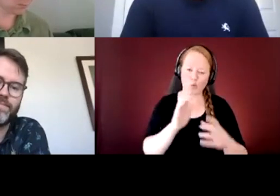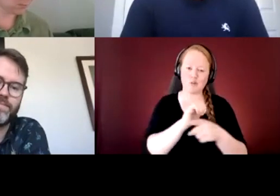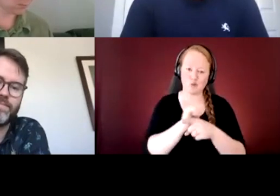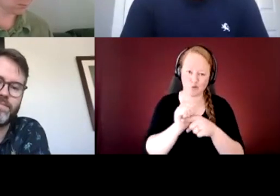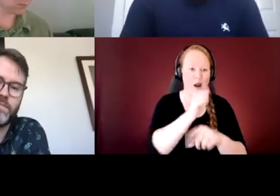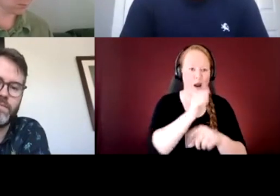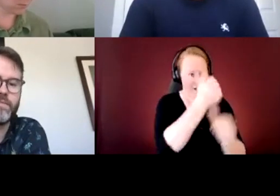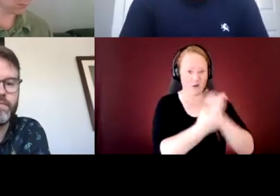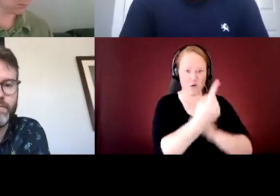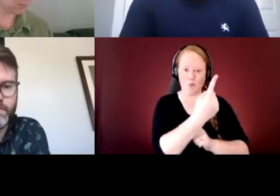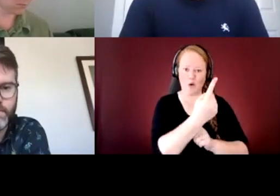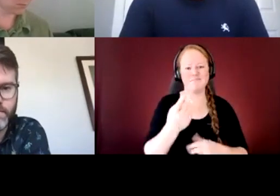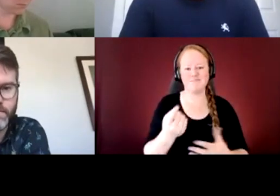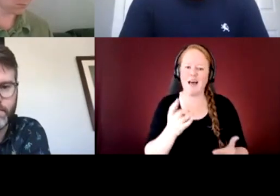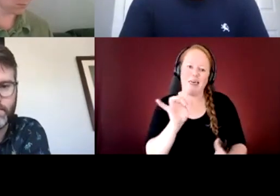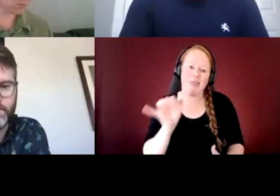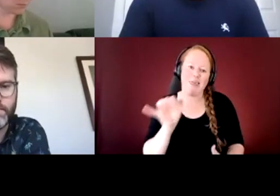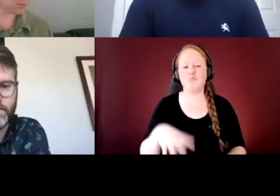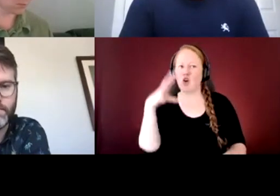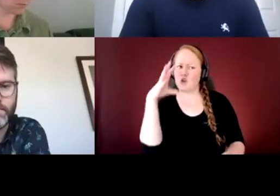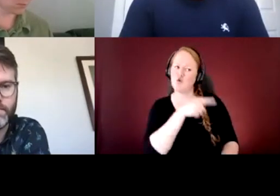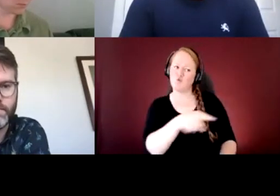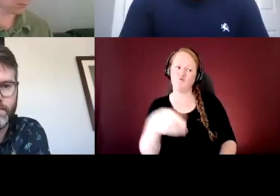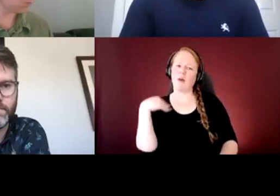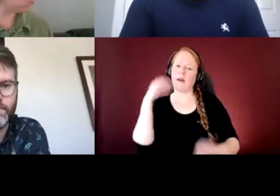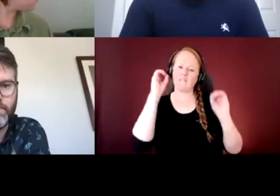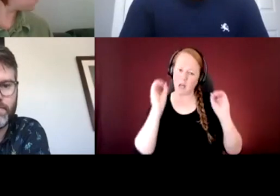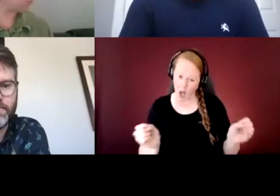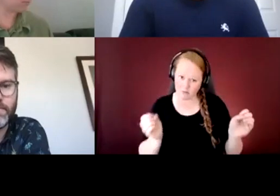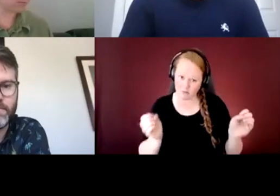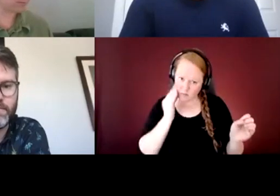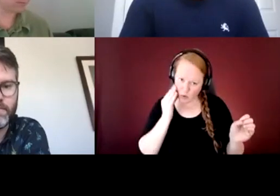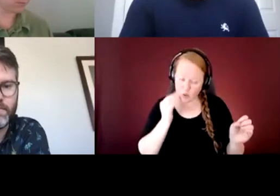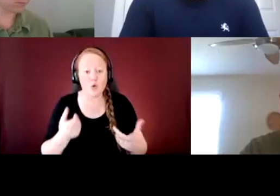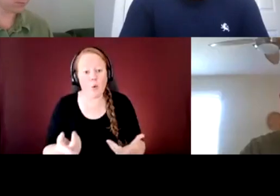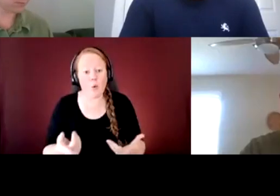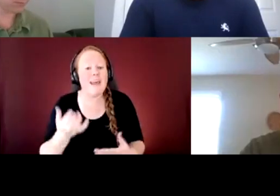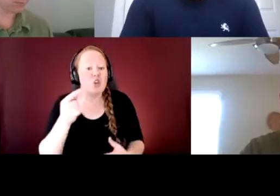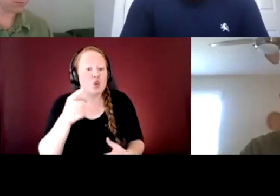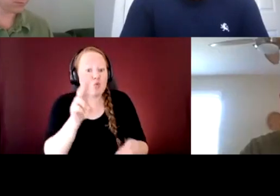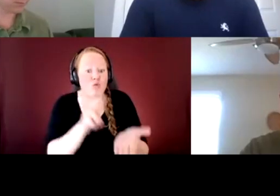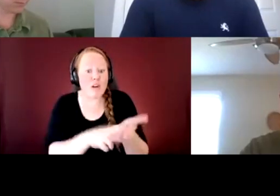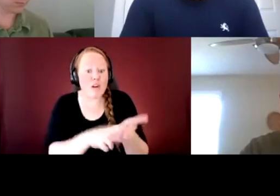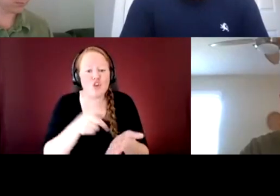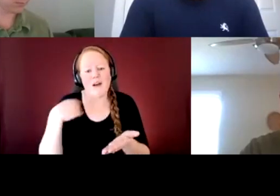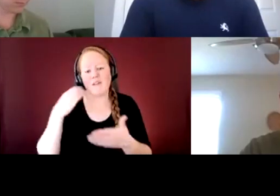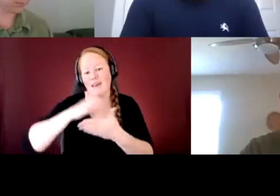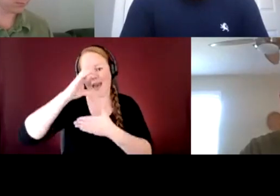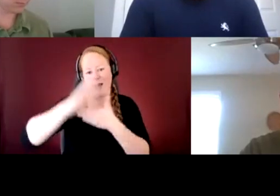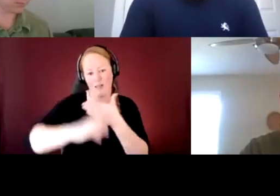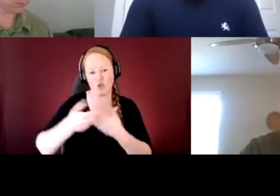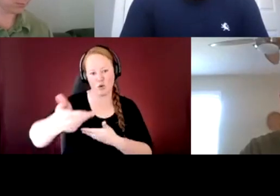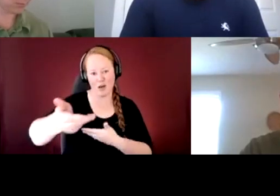none. And when you register, you'll receive a calendar invite with the Zoom link, and we'll also